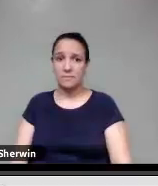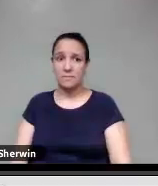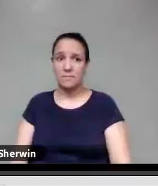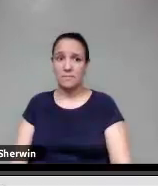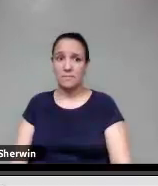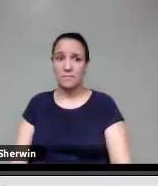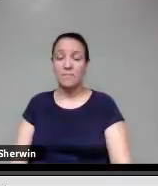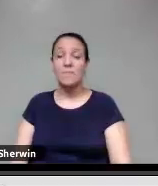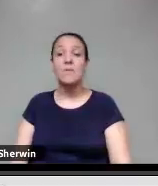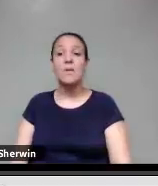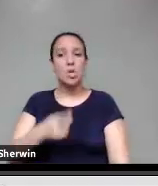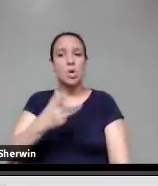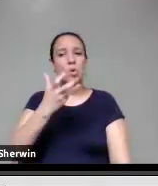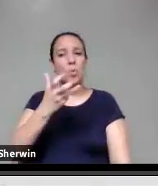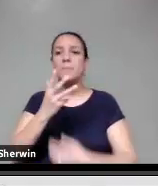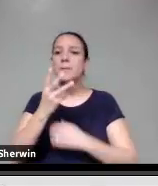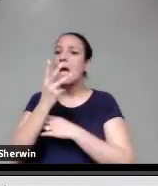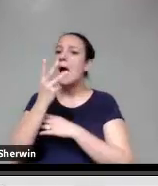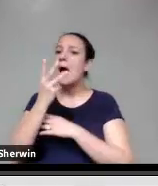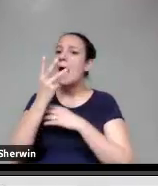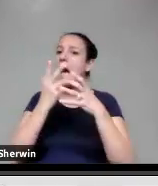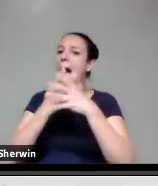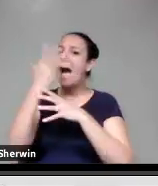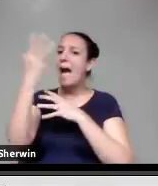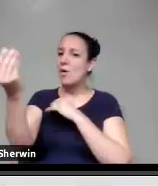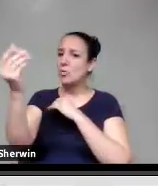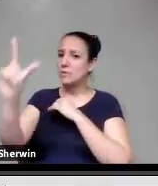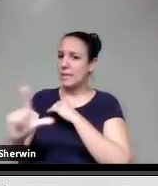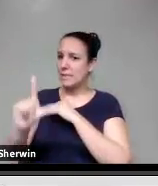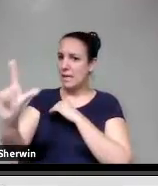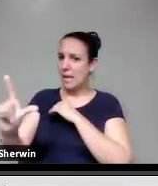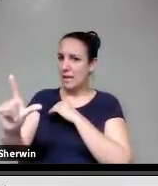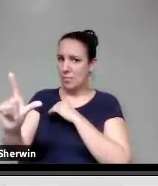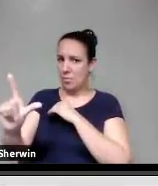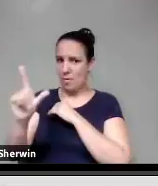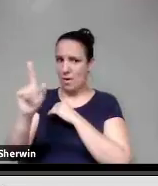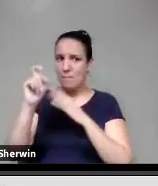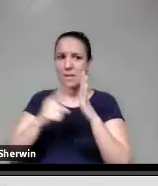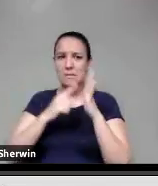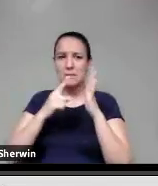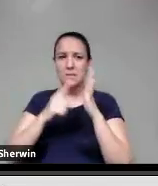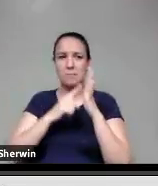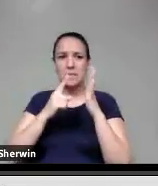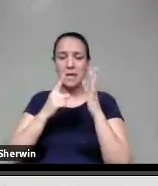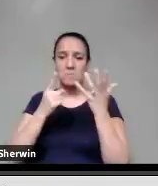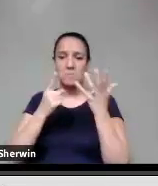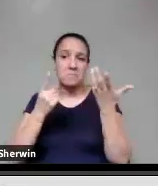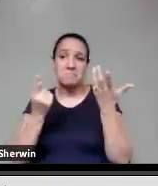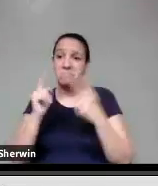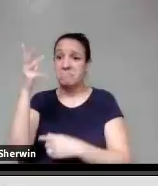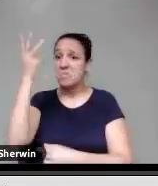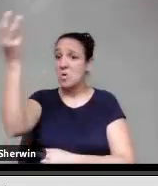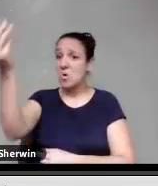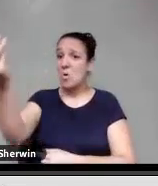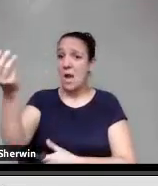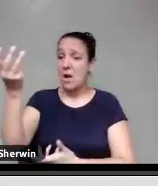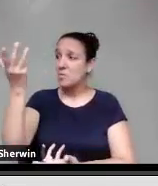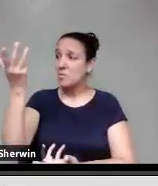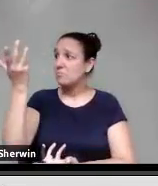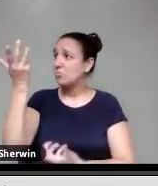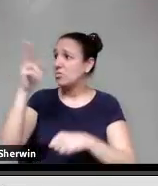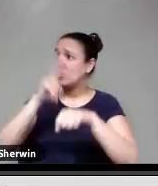you want it to be outside the library, just like you all just talked about. Sometimes you might even go out with no library agenda.